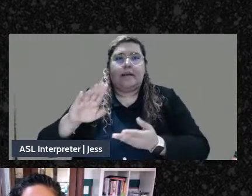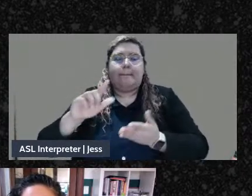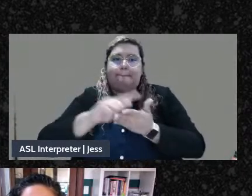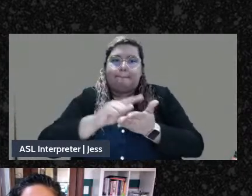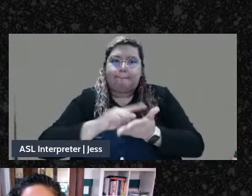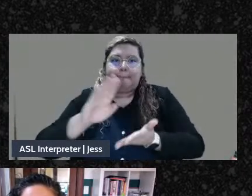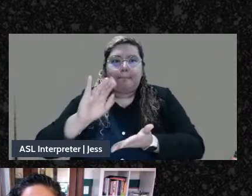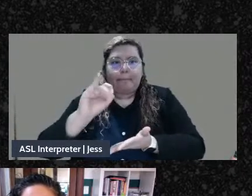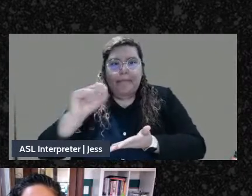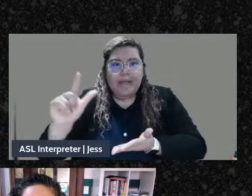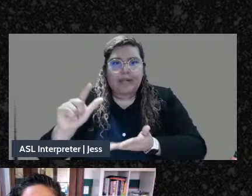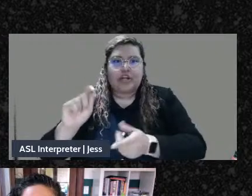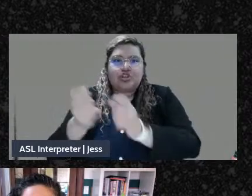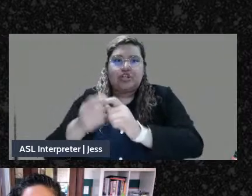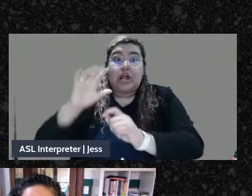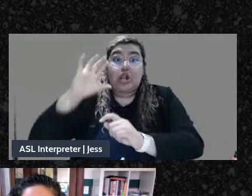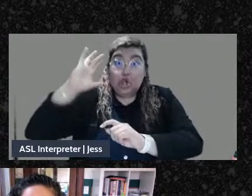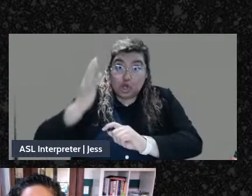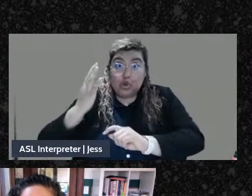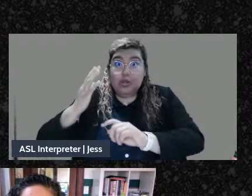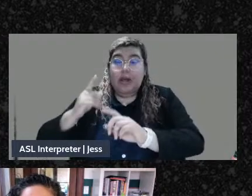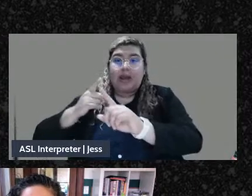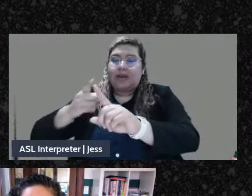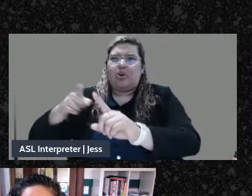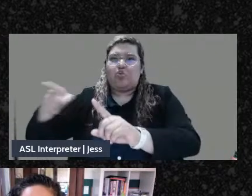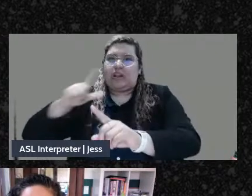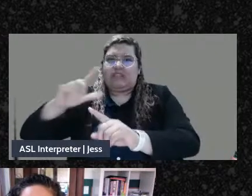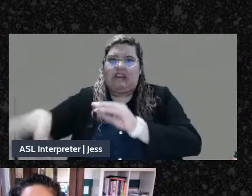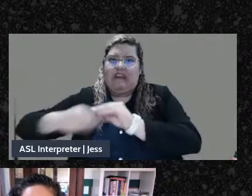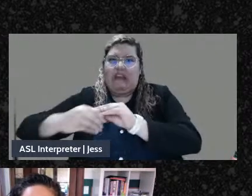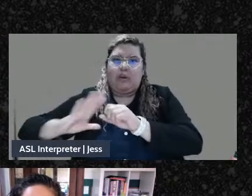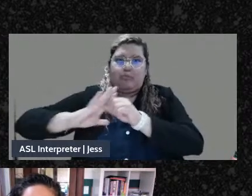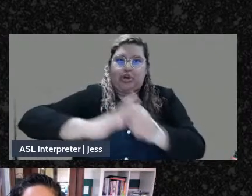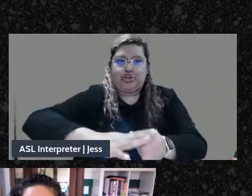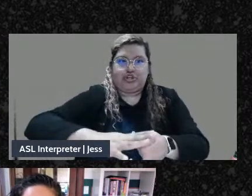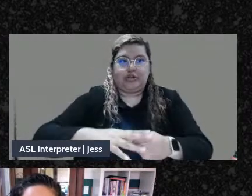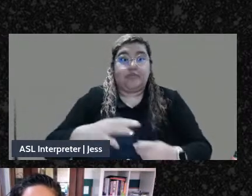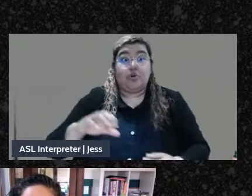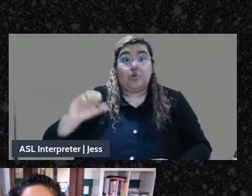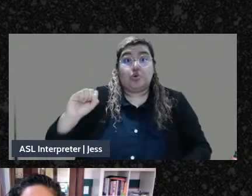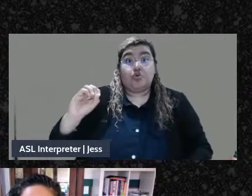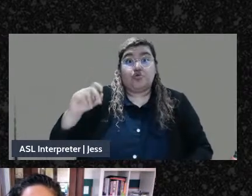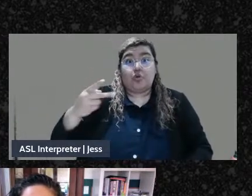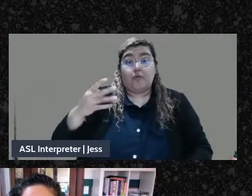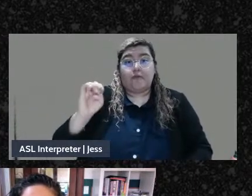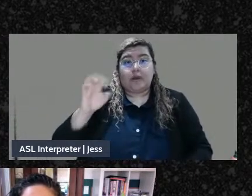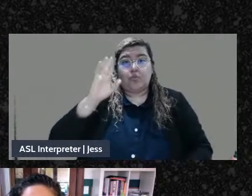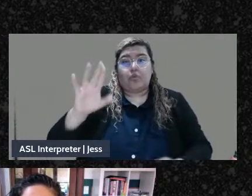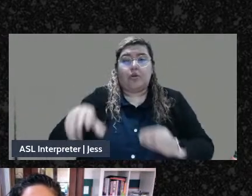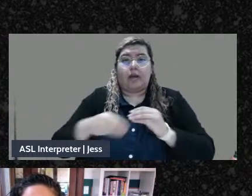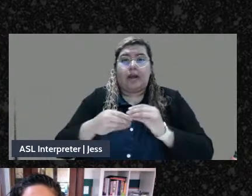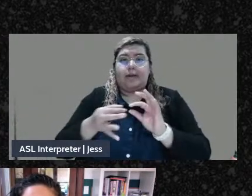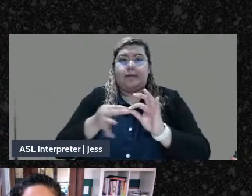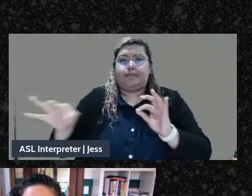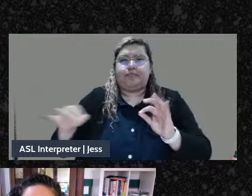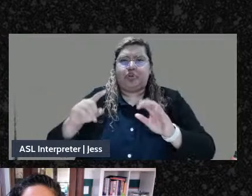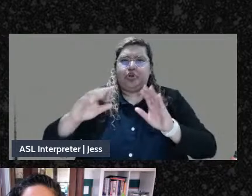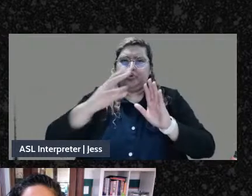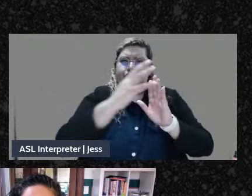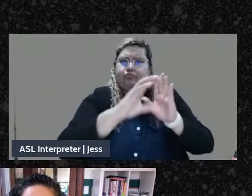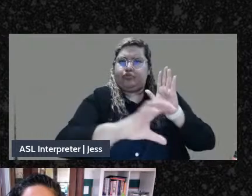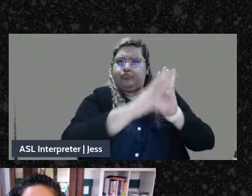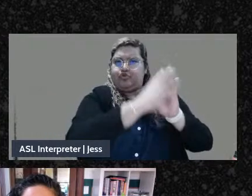the end goal, but in the end facilitate oppression. And Sophie's going to share in the chat the critical resistance chart